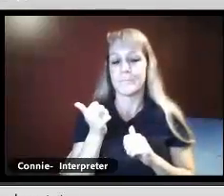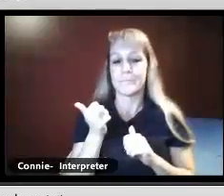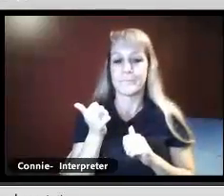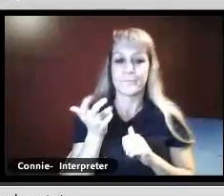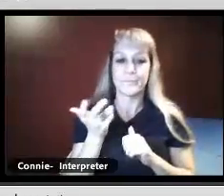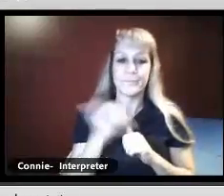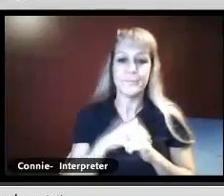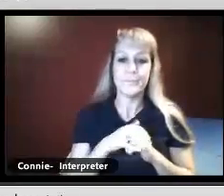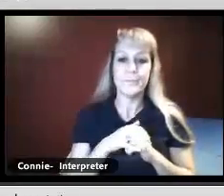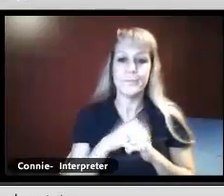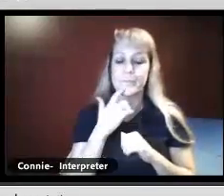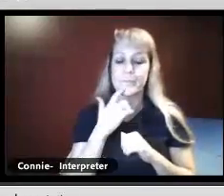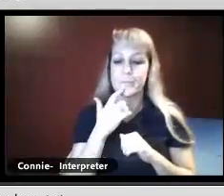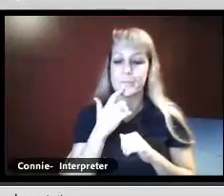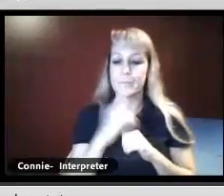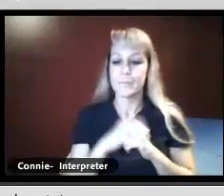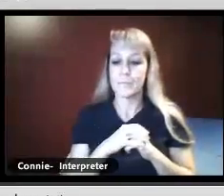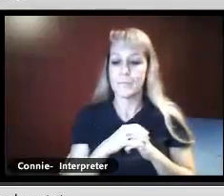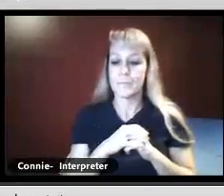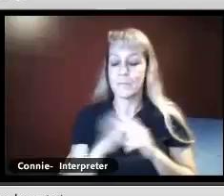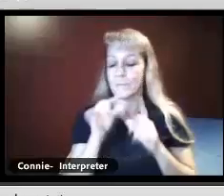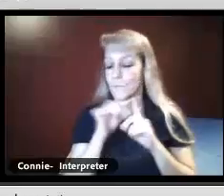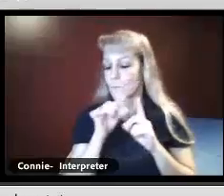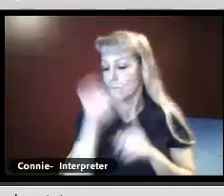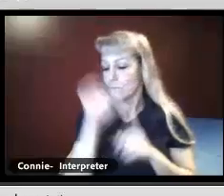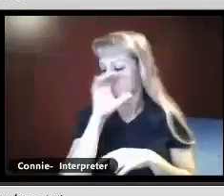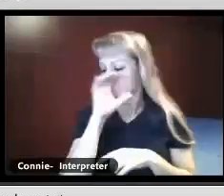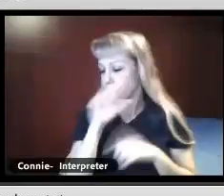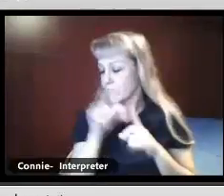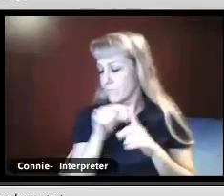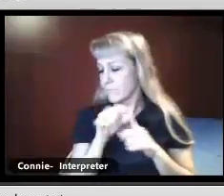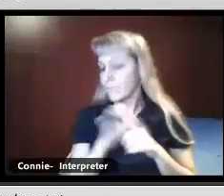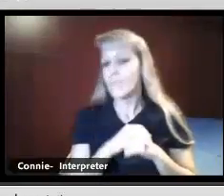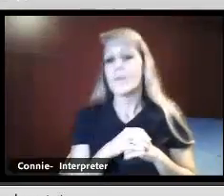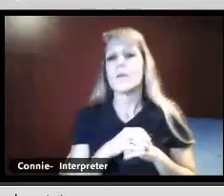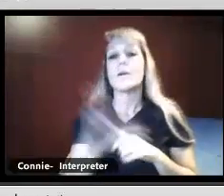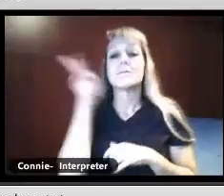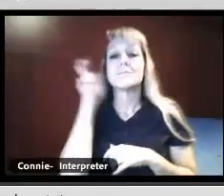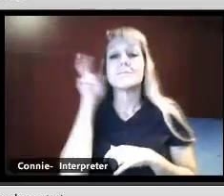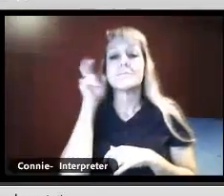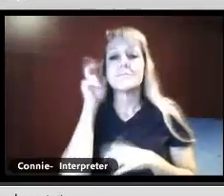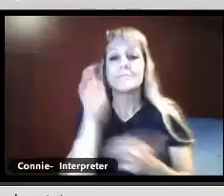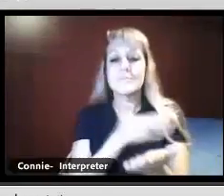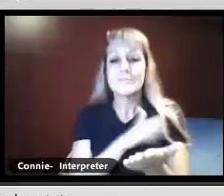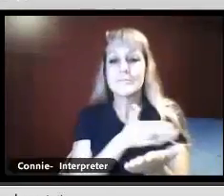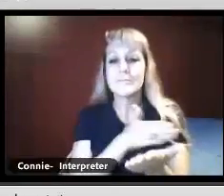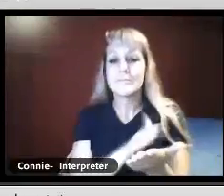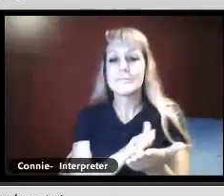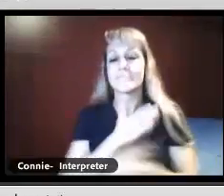say, what's the word I'm looking for? Listening to music and recreational. That's the word I'm looking for. A